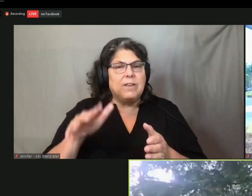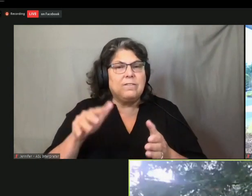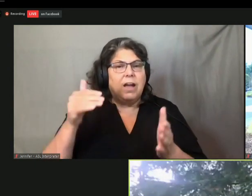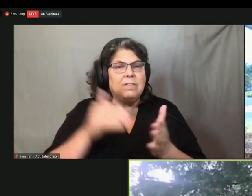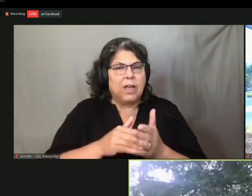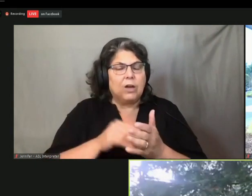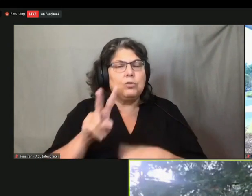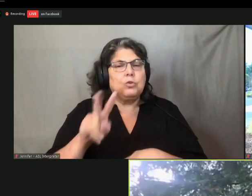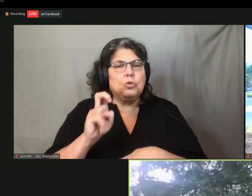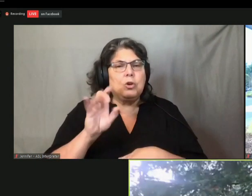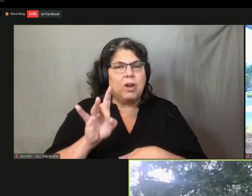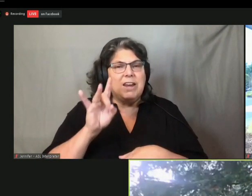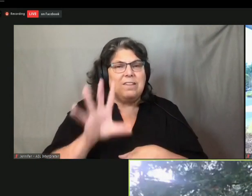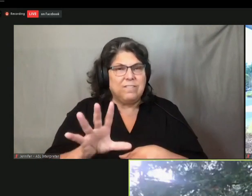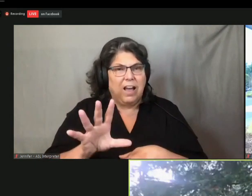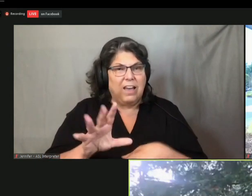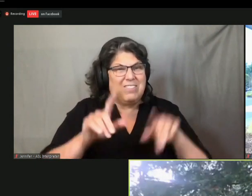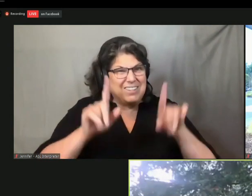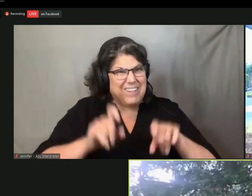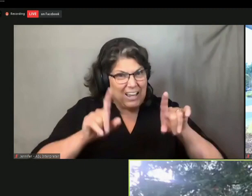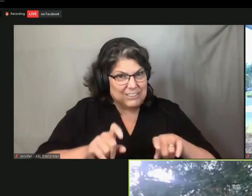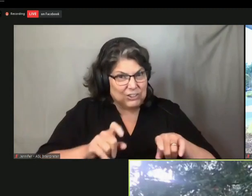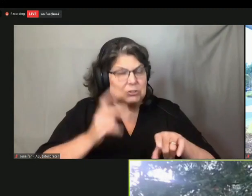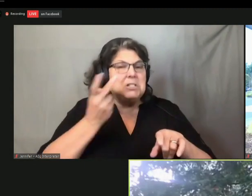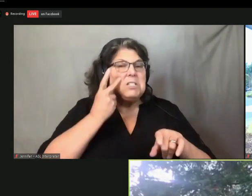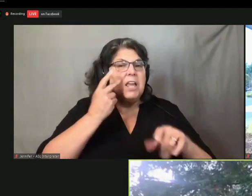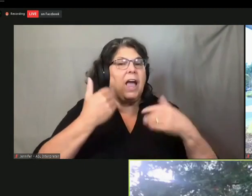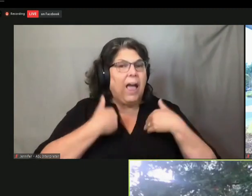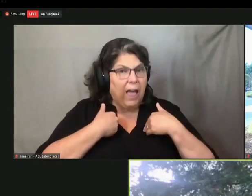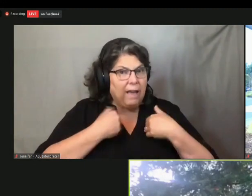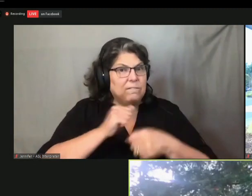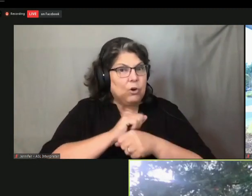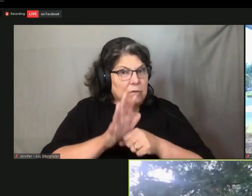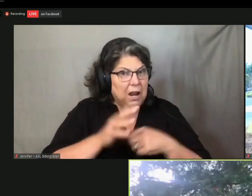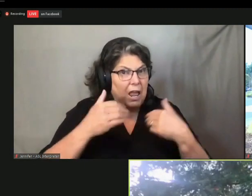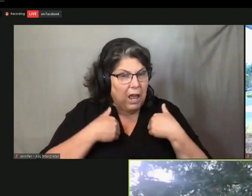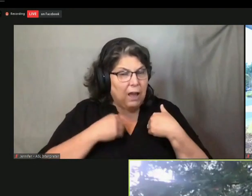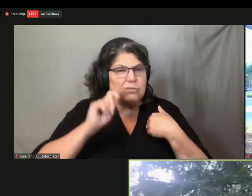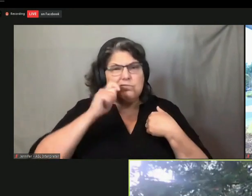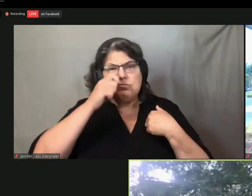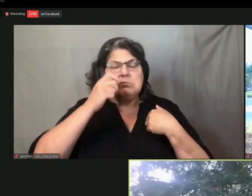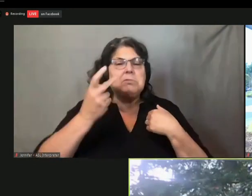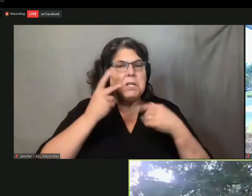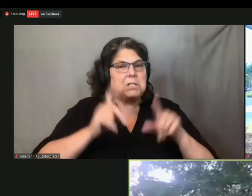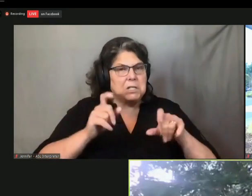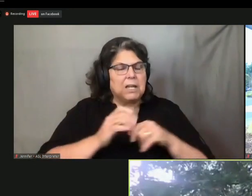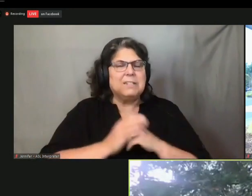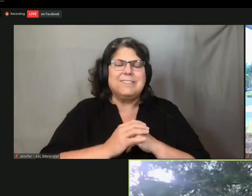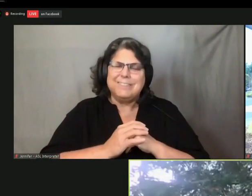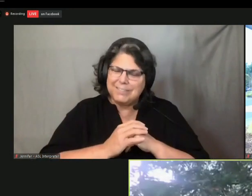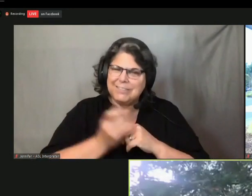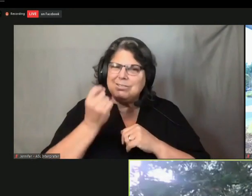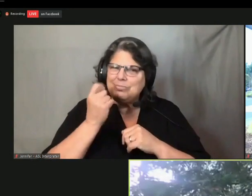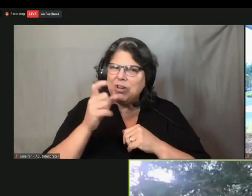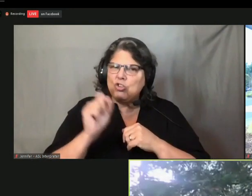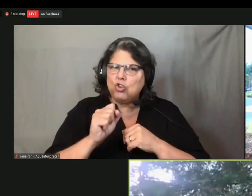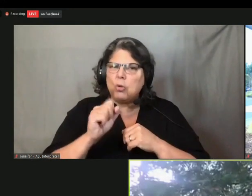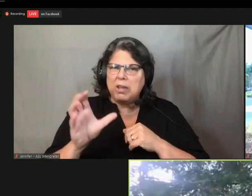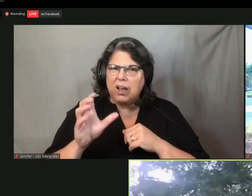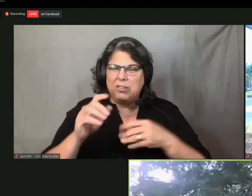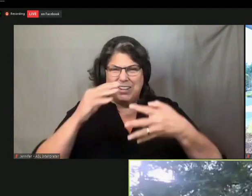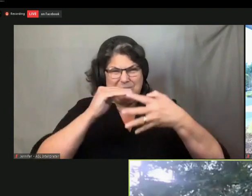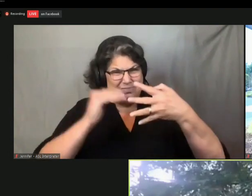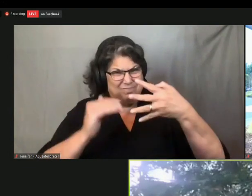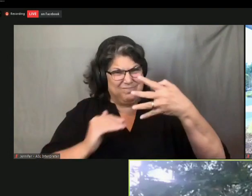155,285 coronavirus tests to date. Sonoma County remains in the purple tier of California's blueprint for a